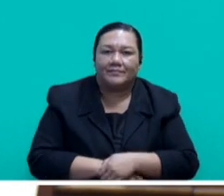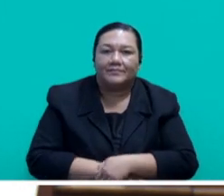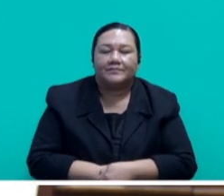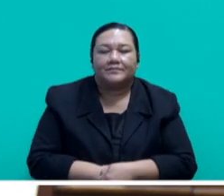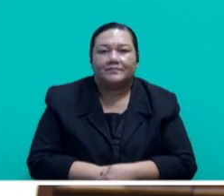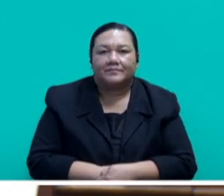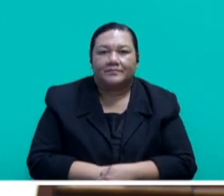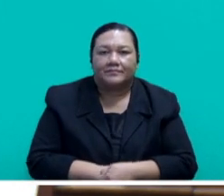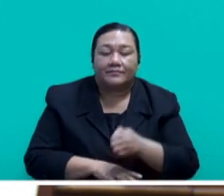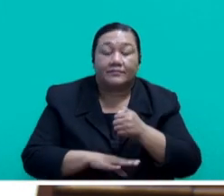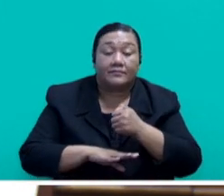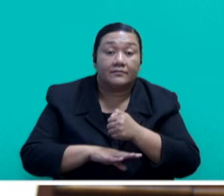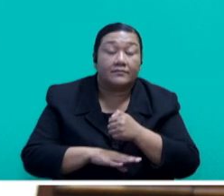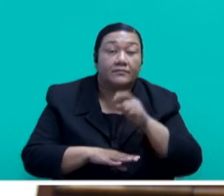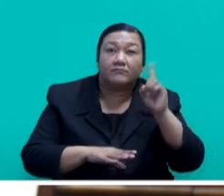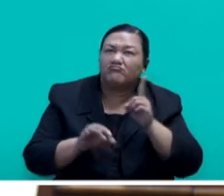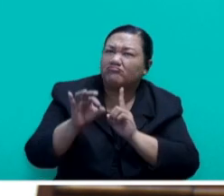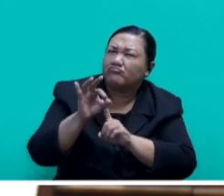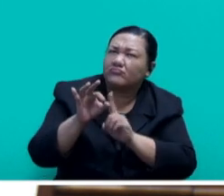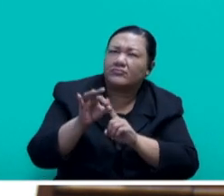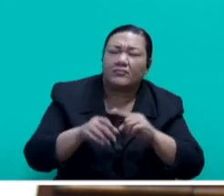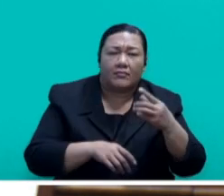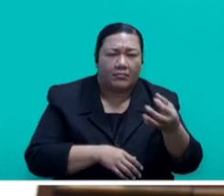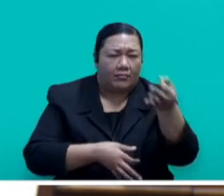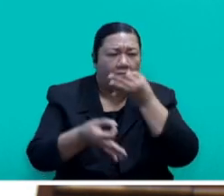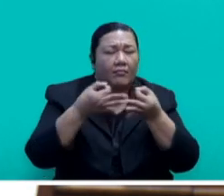The questions such as how efficient